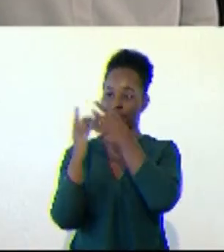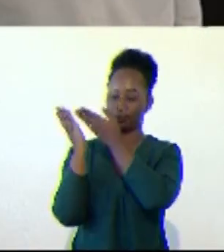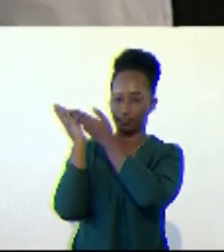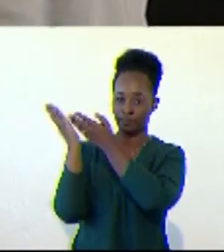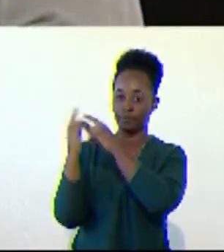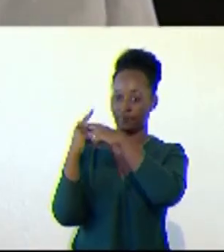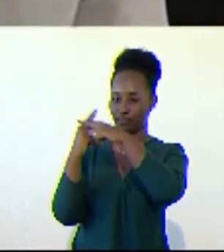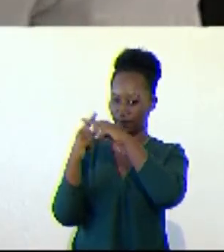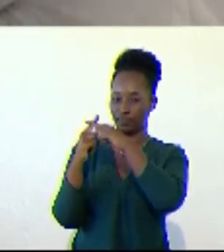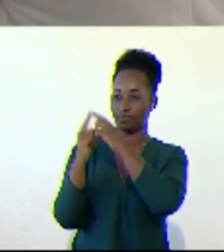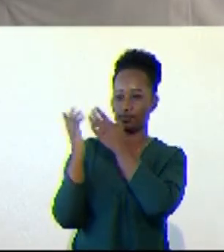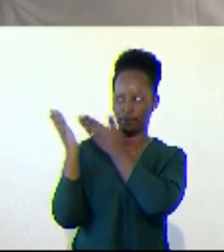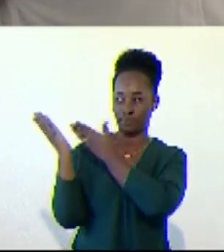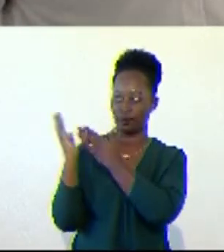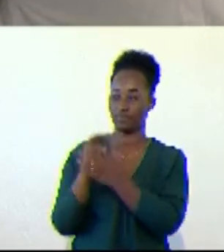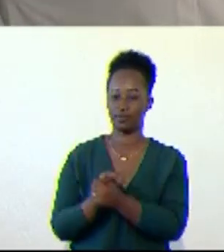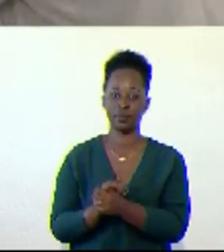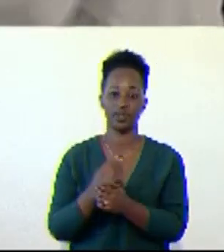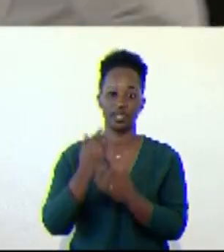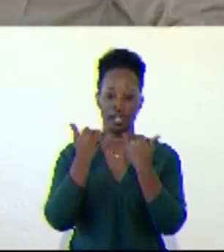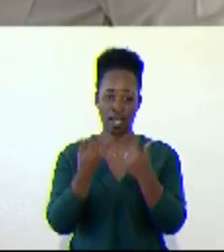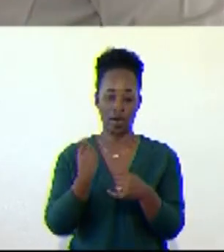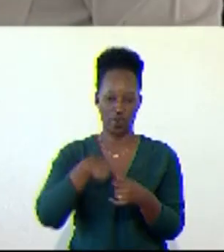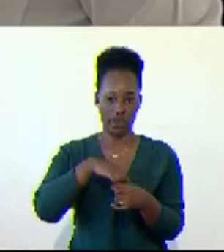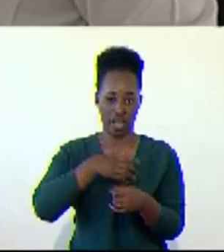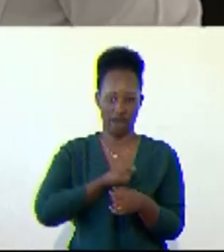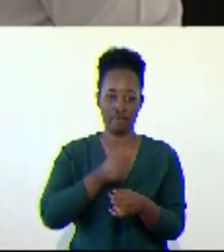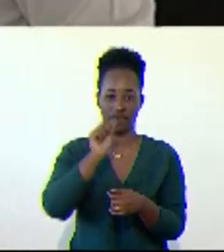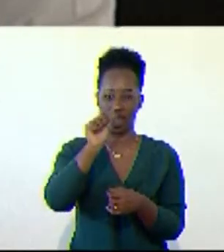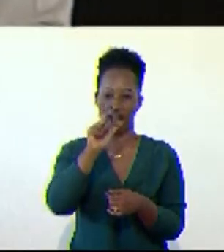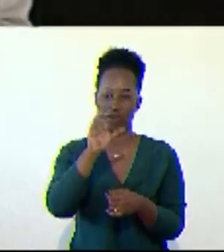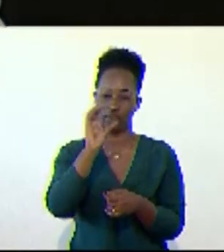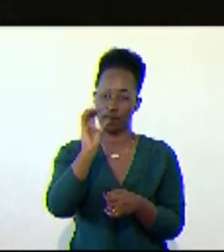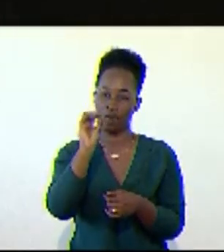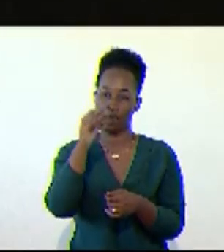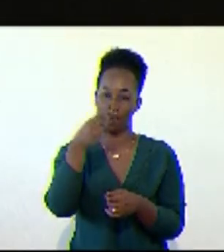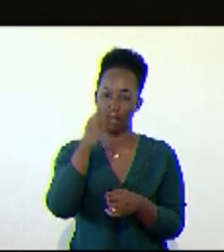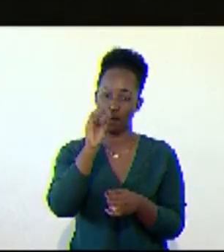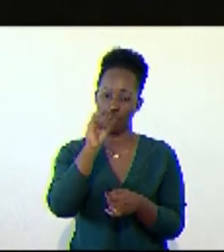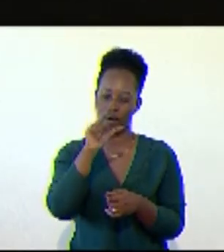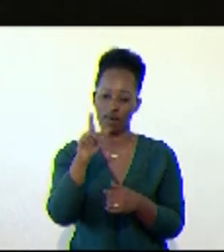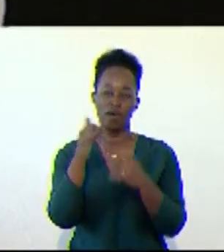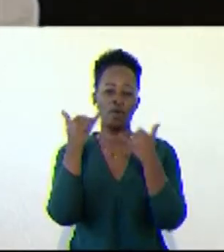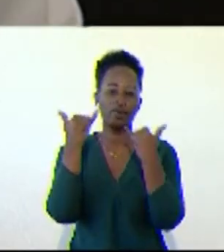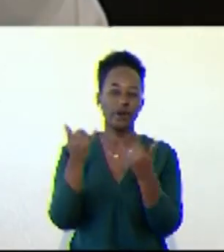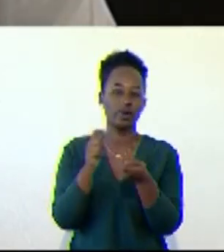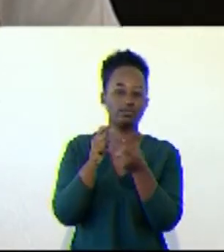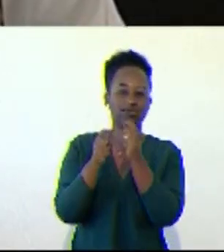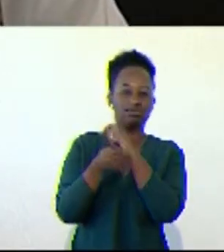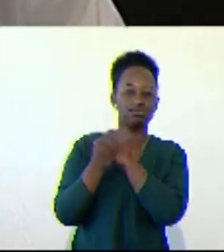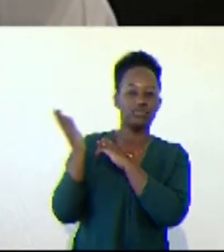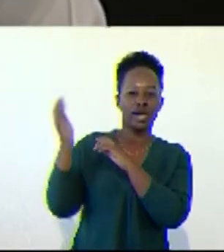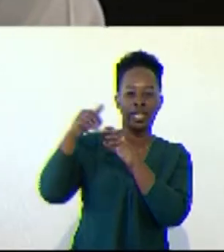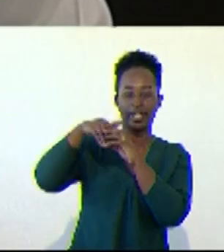H2O. Now we have the alcohol. How can we transform this alcohol into